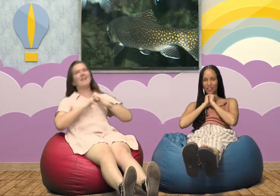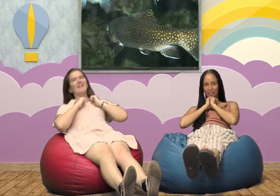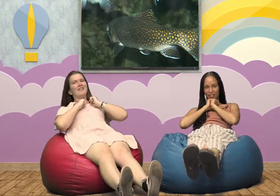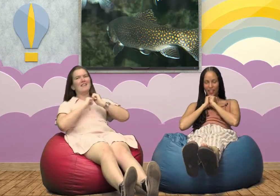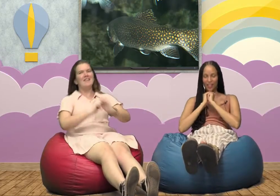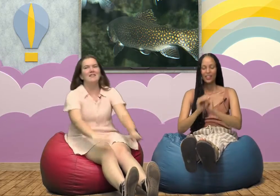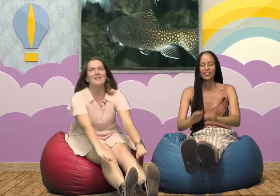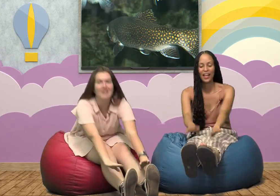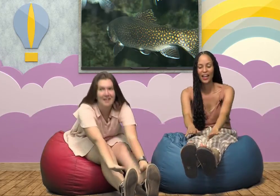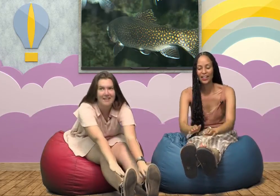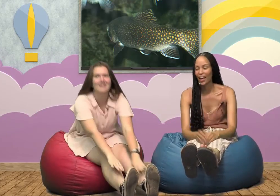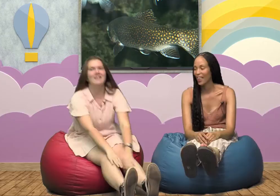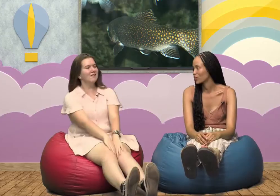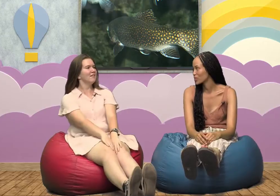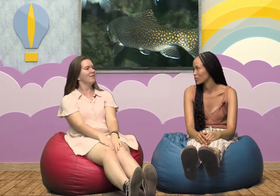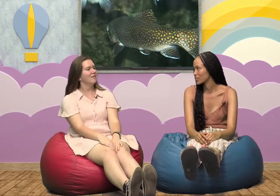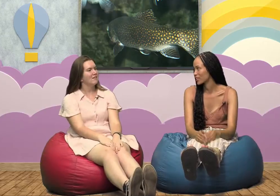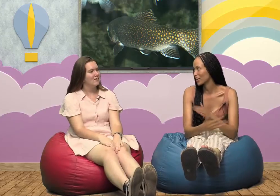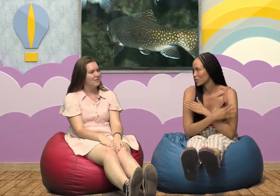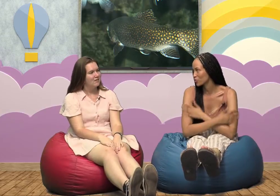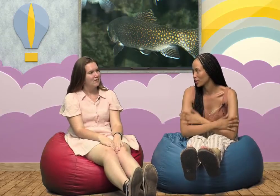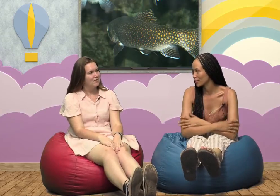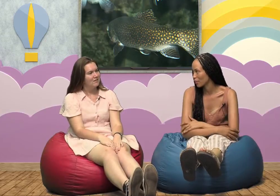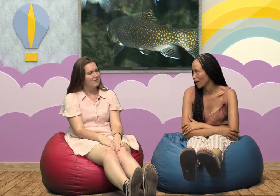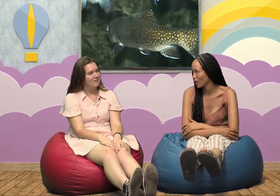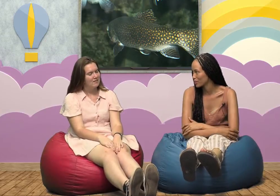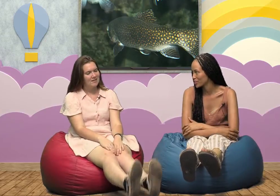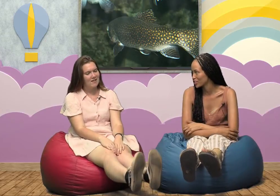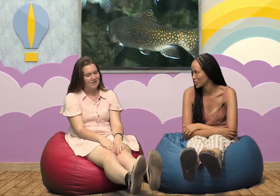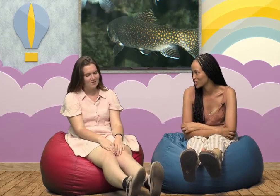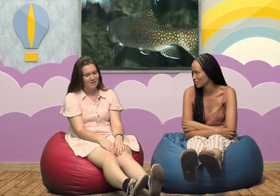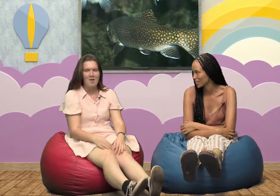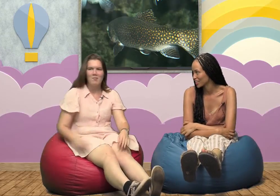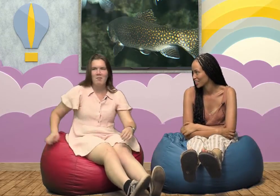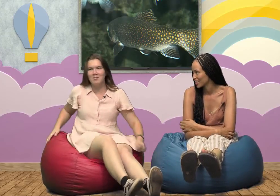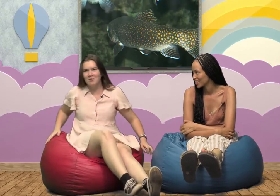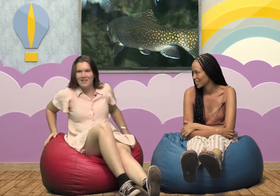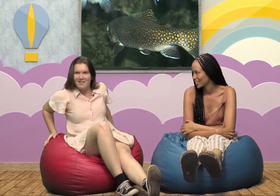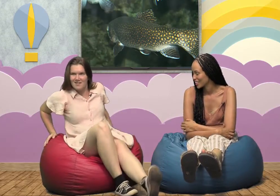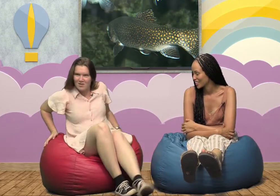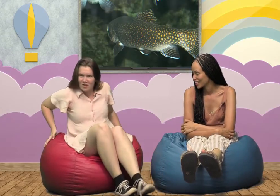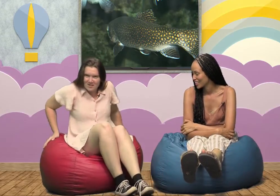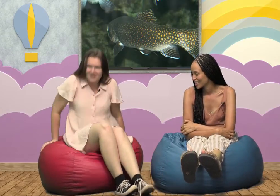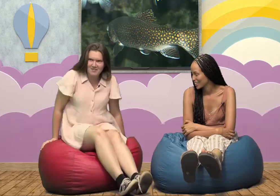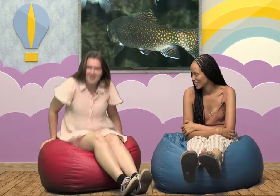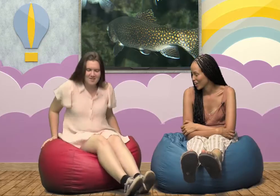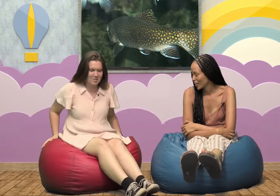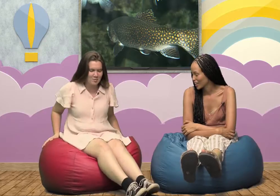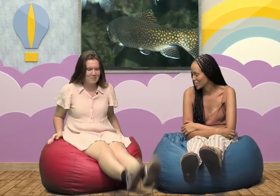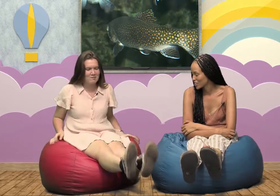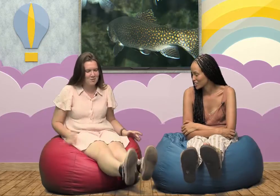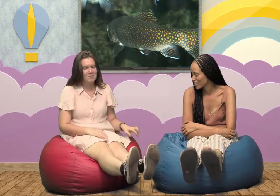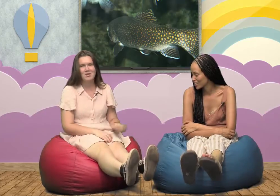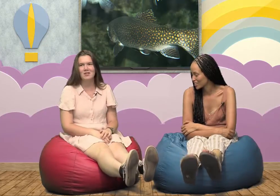9, 10. That was the first set. I can also feel it by my arms. It's Yeah. just me. But my beanbag is not,